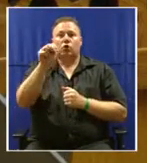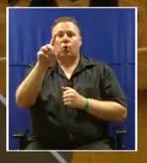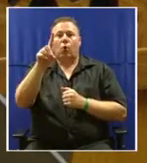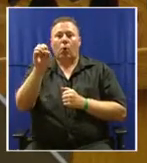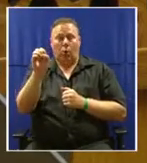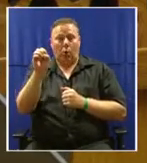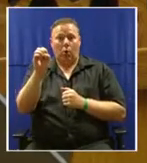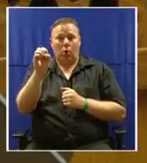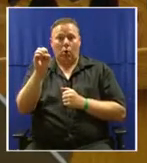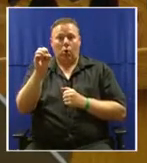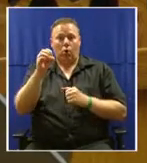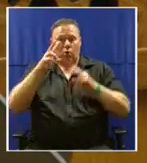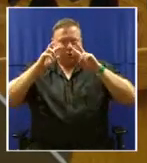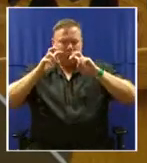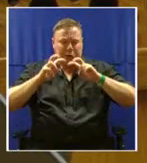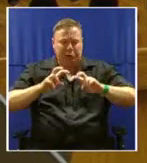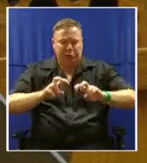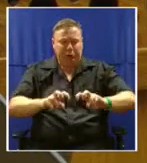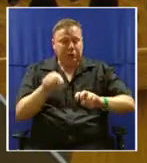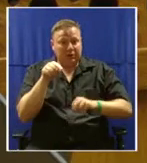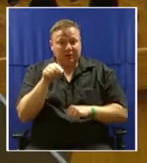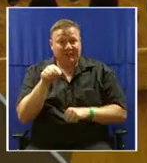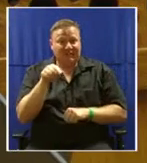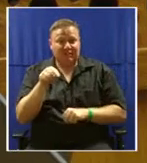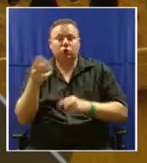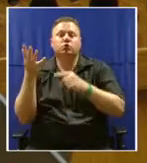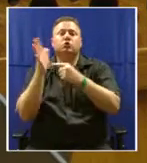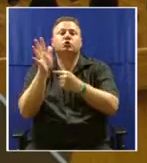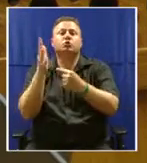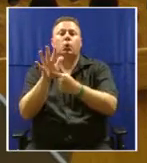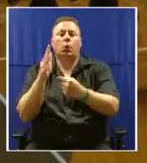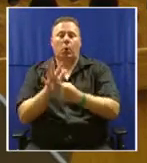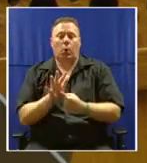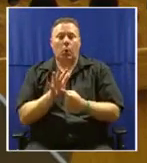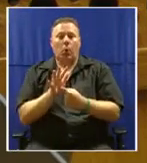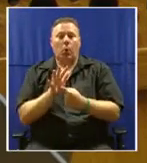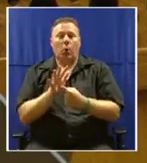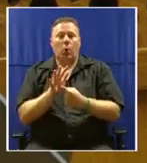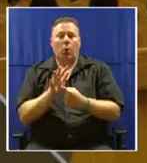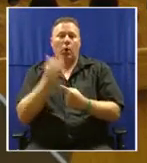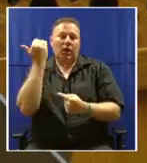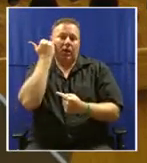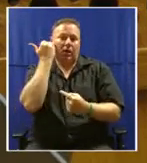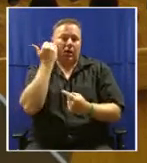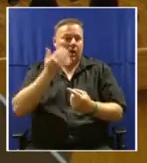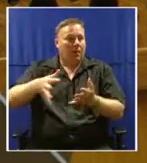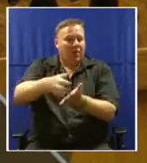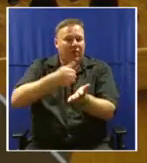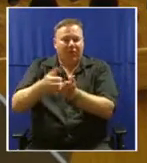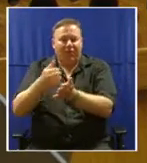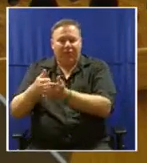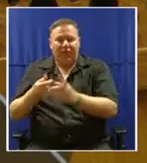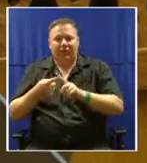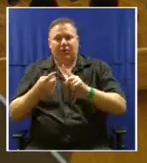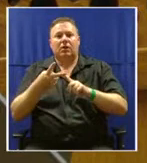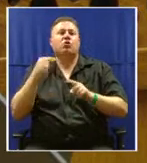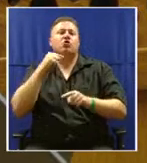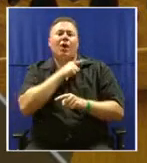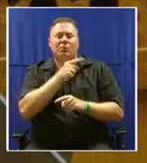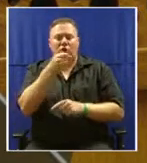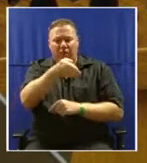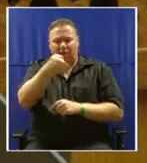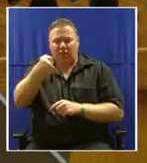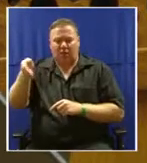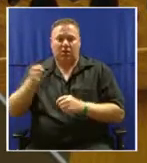of Inquiry lay bare the extent of state capture and related corruption.